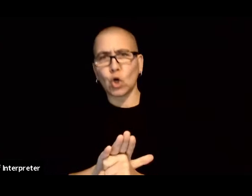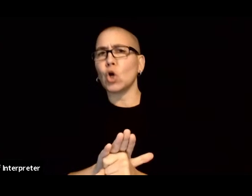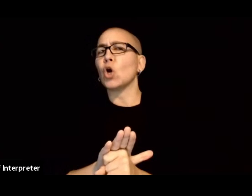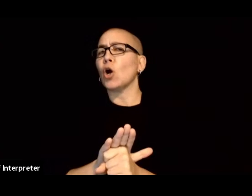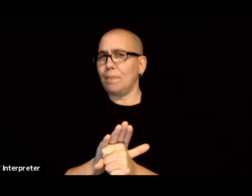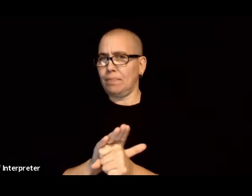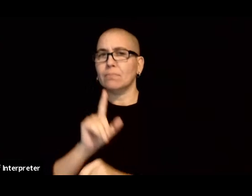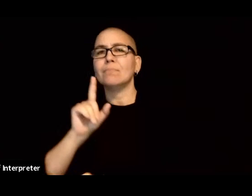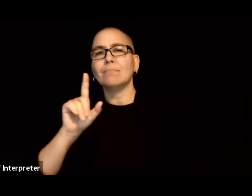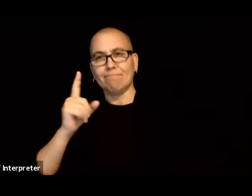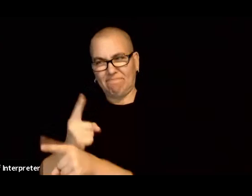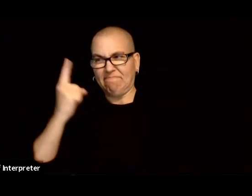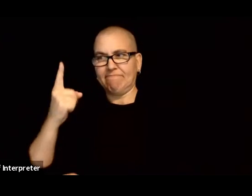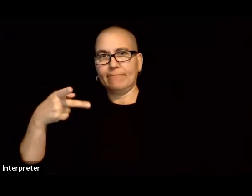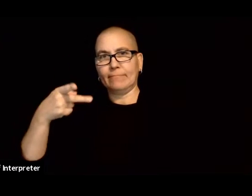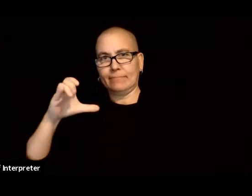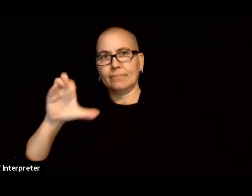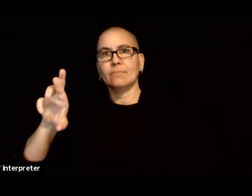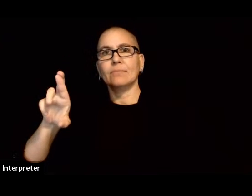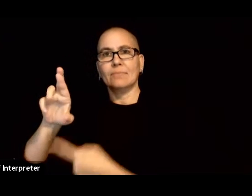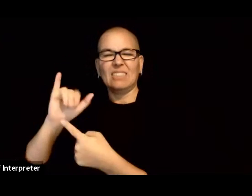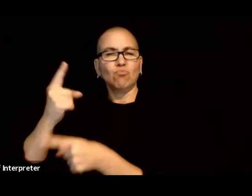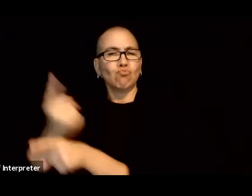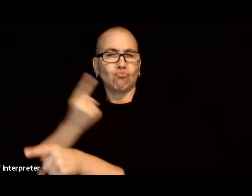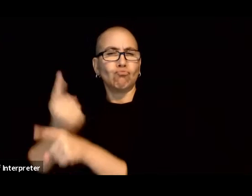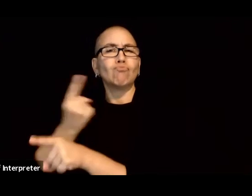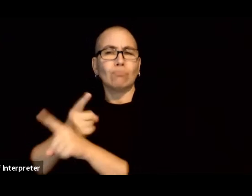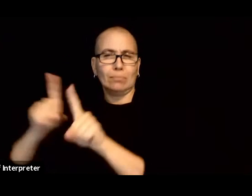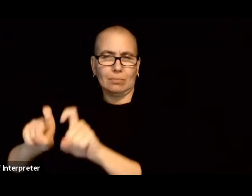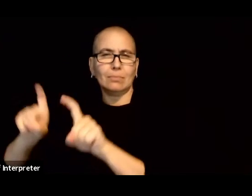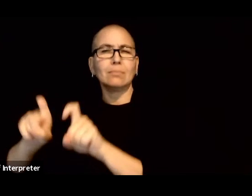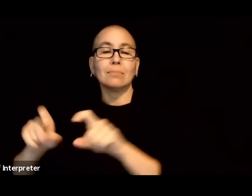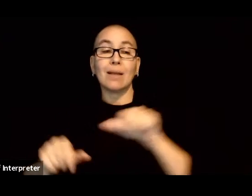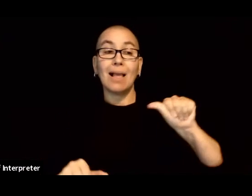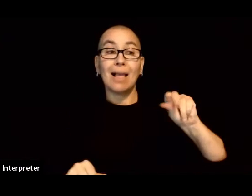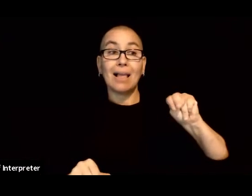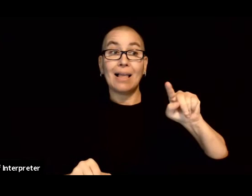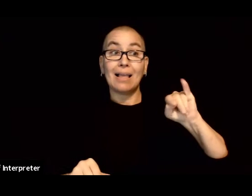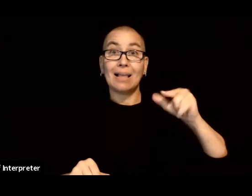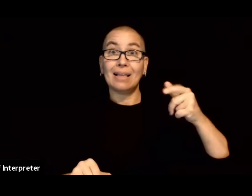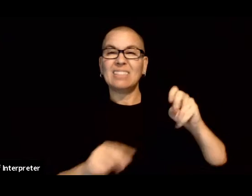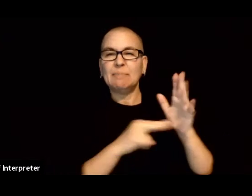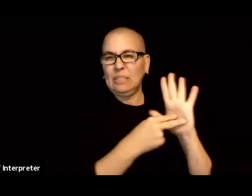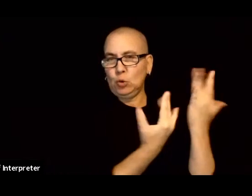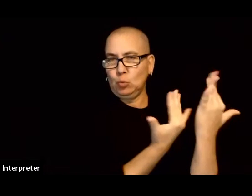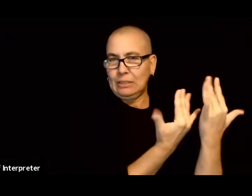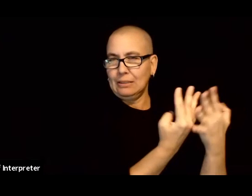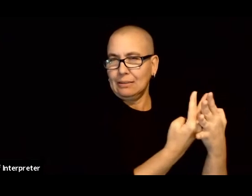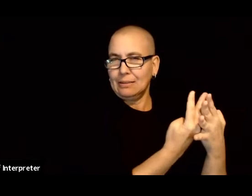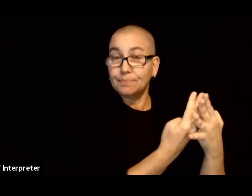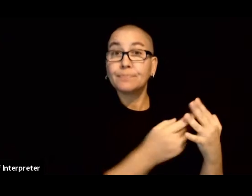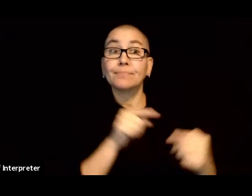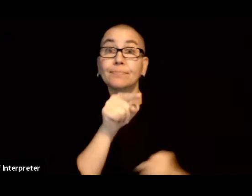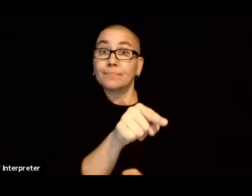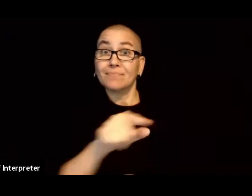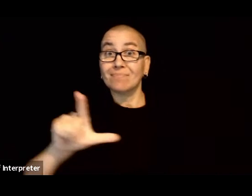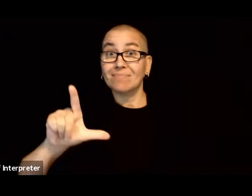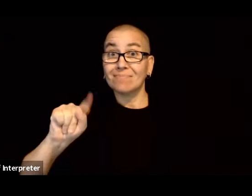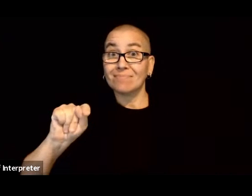care facilities, 1 death each in Aiken, Mille Lacs, Ramsey, Redwood, and Stearns